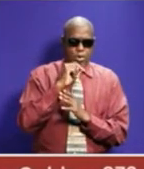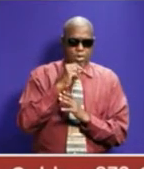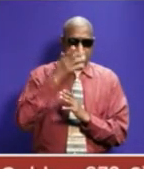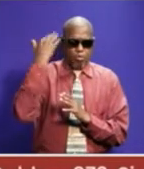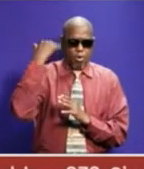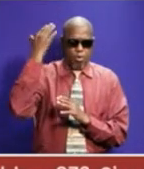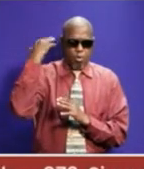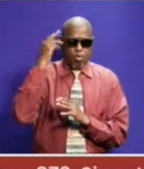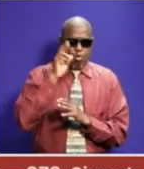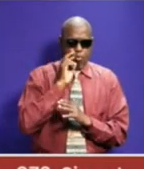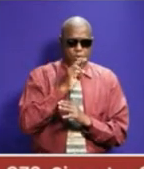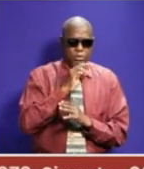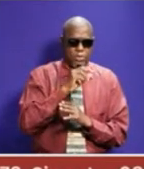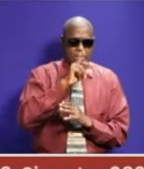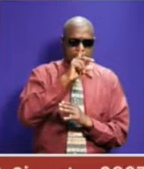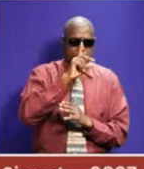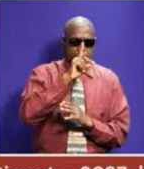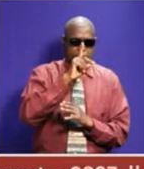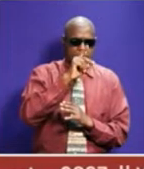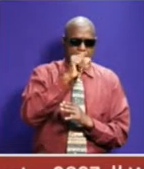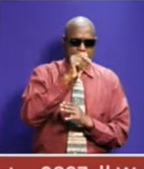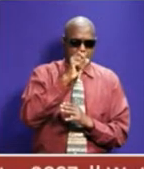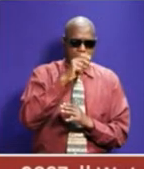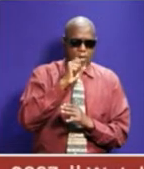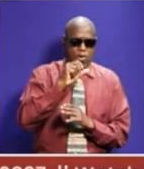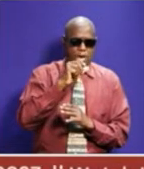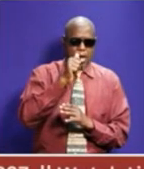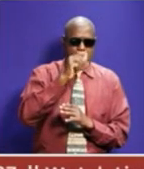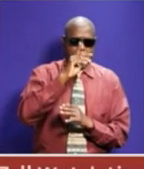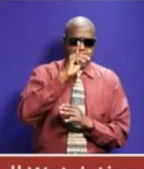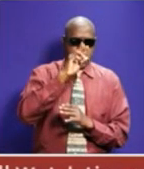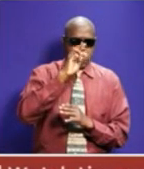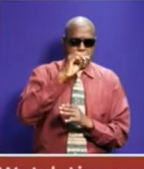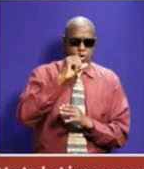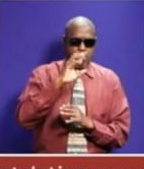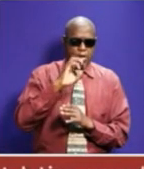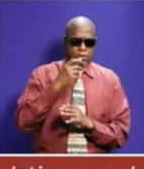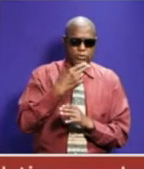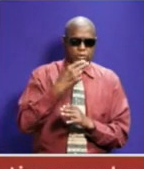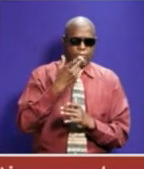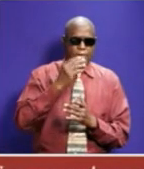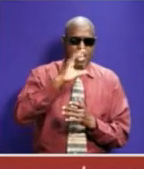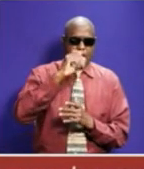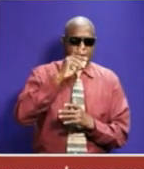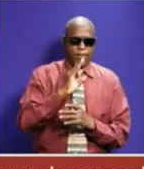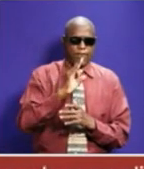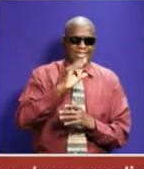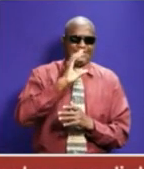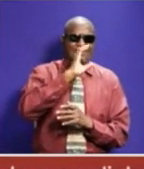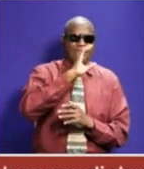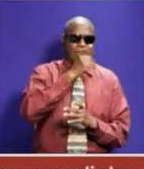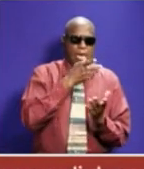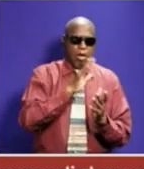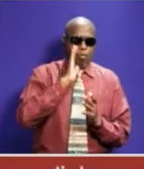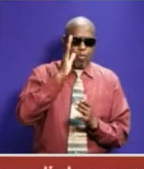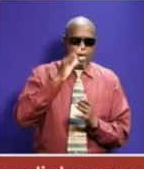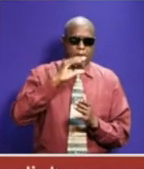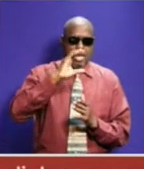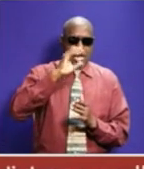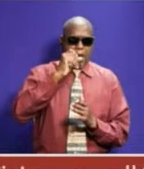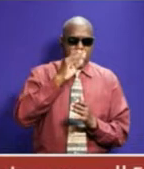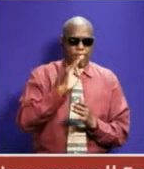in the days, Daniel Amokachi. Amokachi only did his CAF C the other years. He's now going to do his CAF